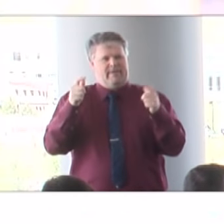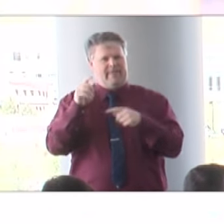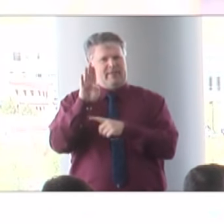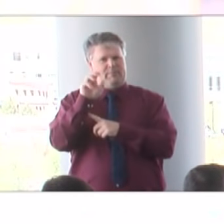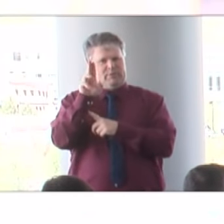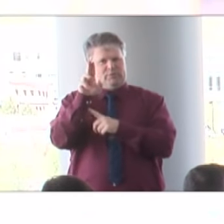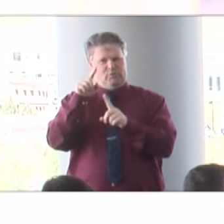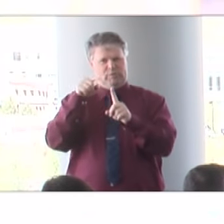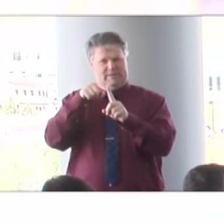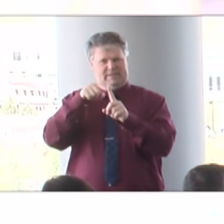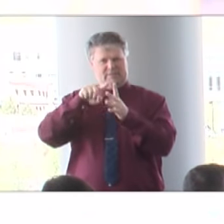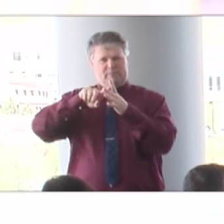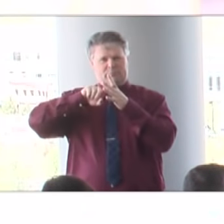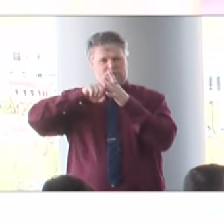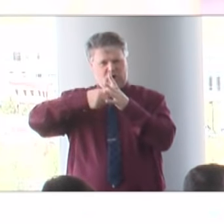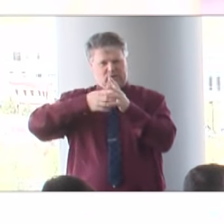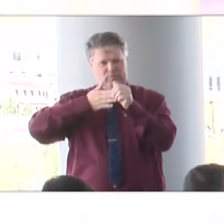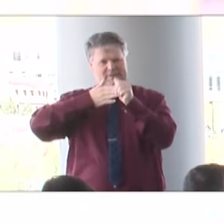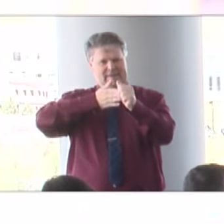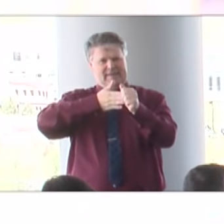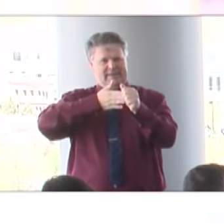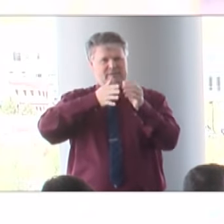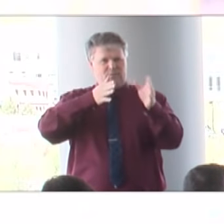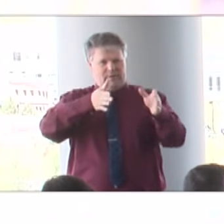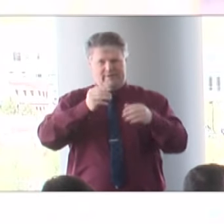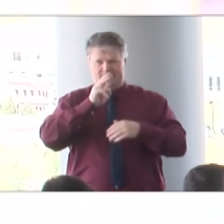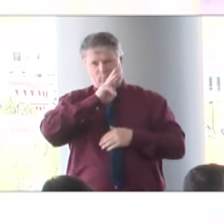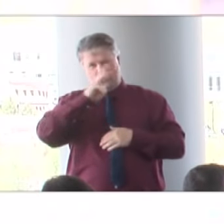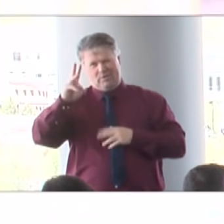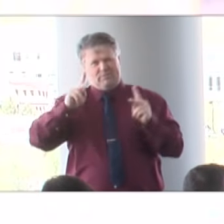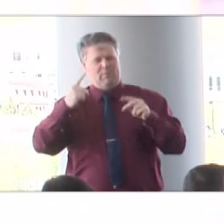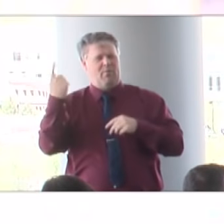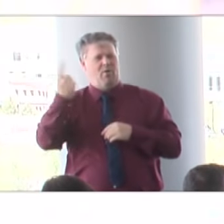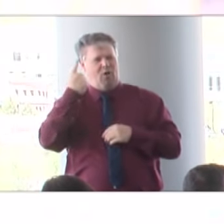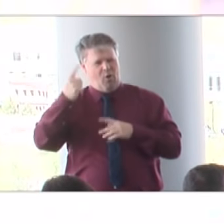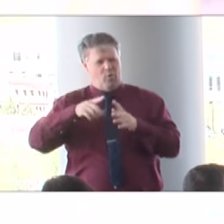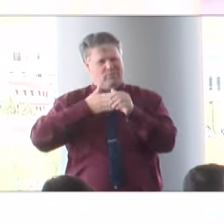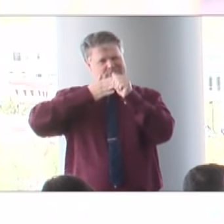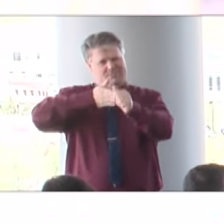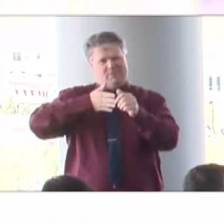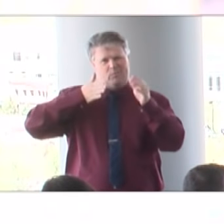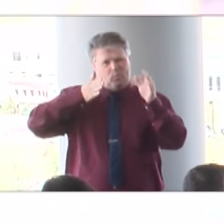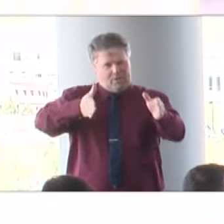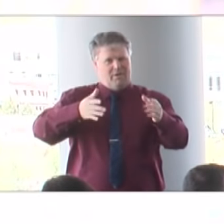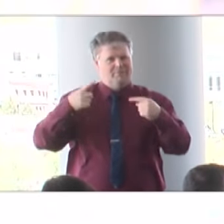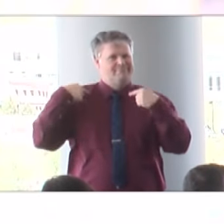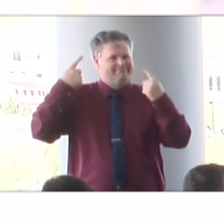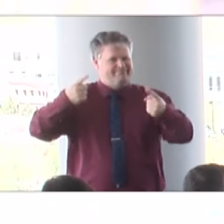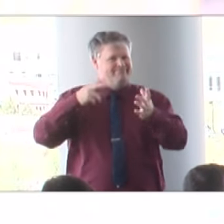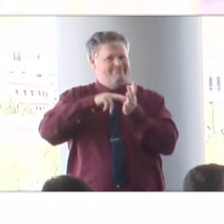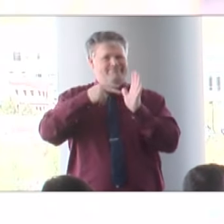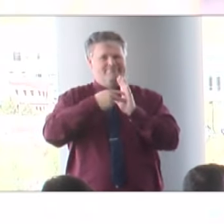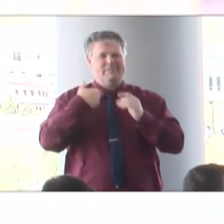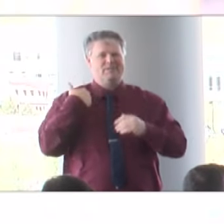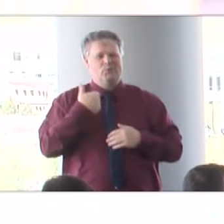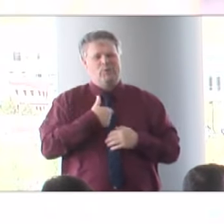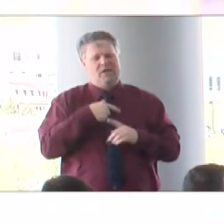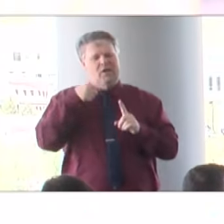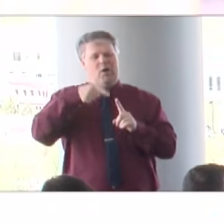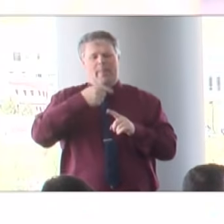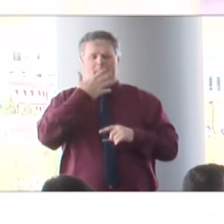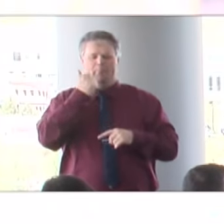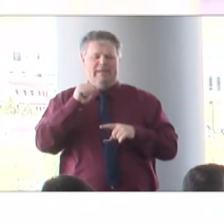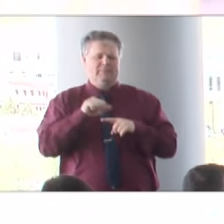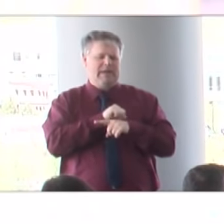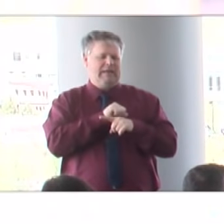has trailblazed, as Westerners have always done. This means we're not just about best practices,